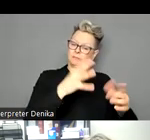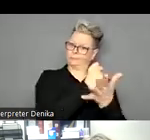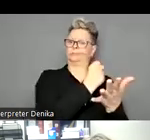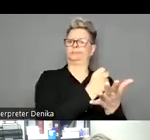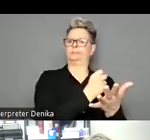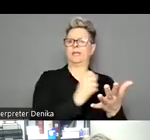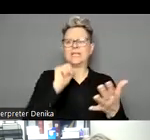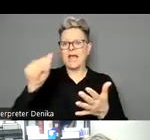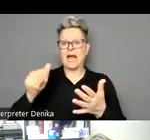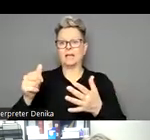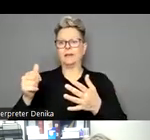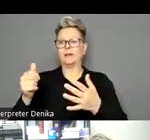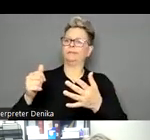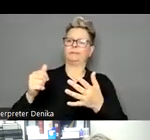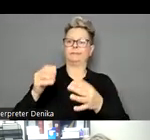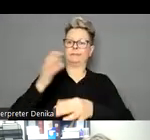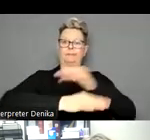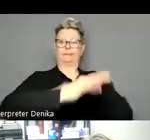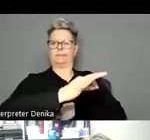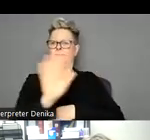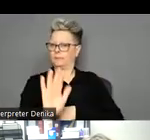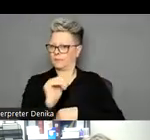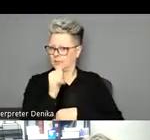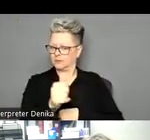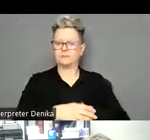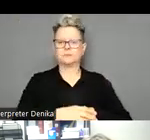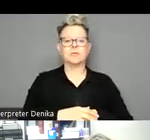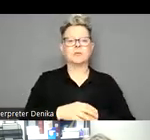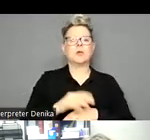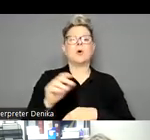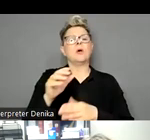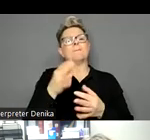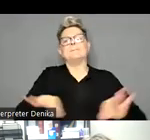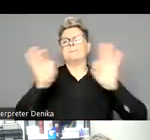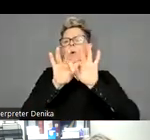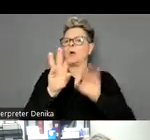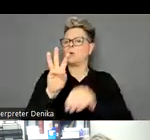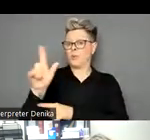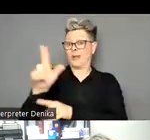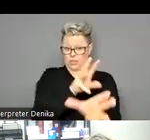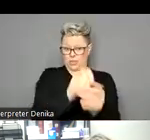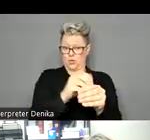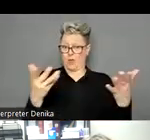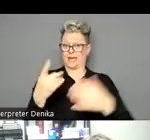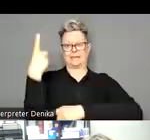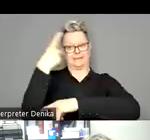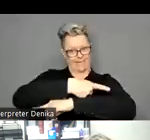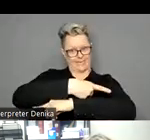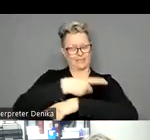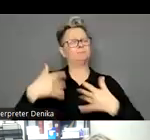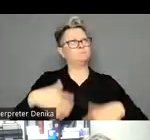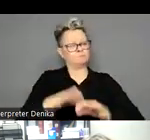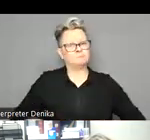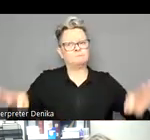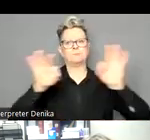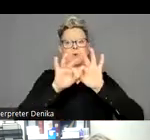is a little later. So here are some important parts of a will to include. The date, which is very important, of course, to prove which will